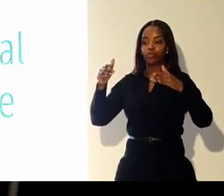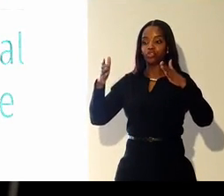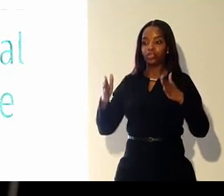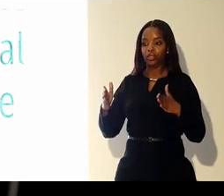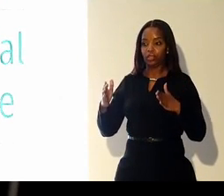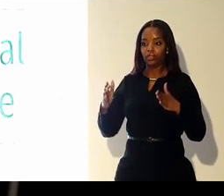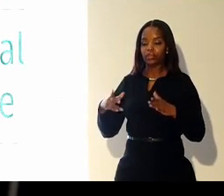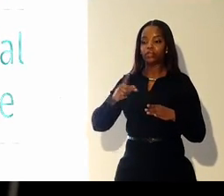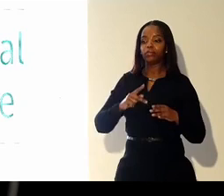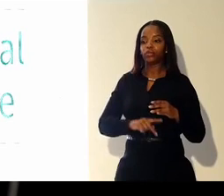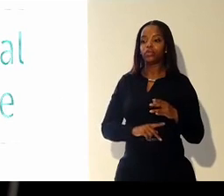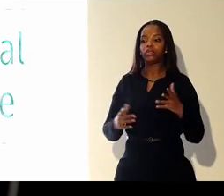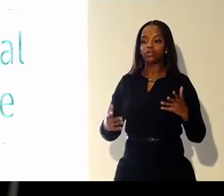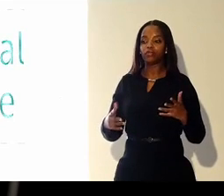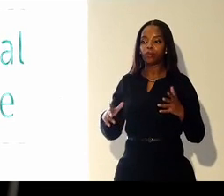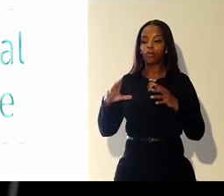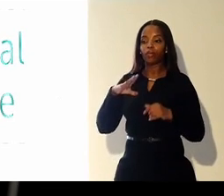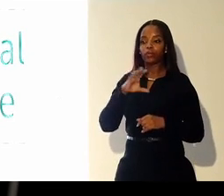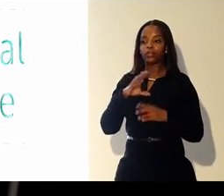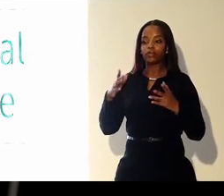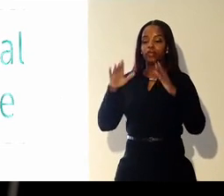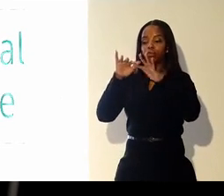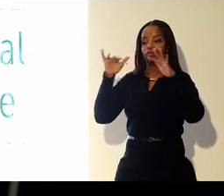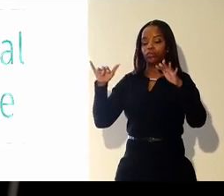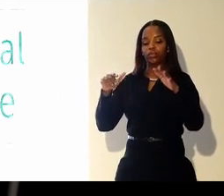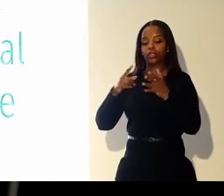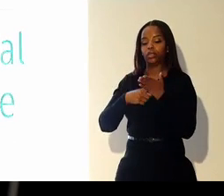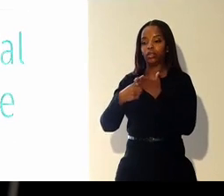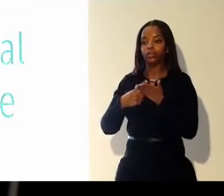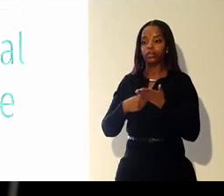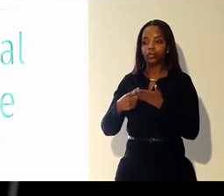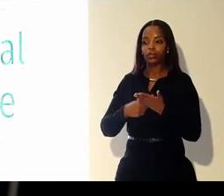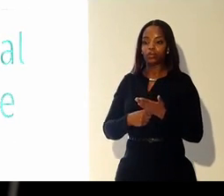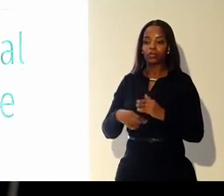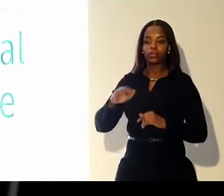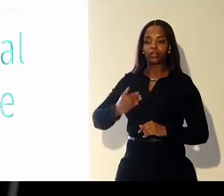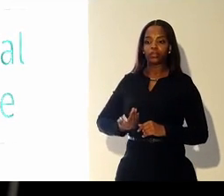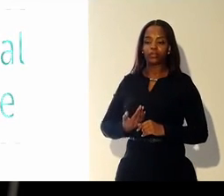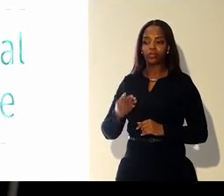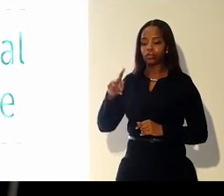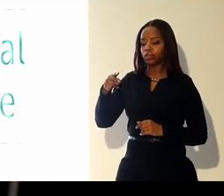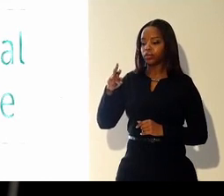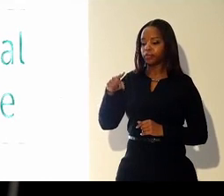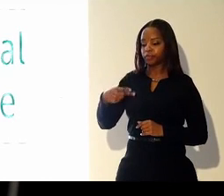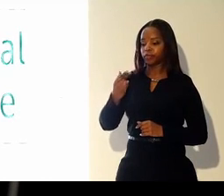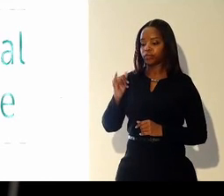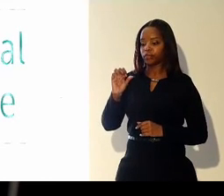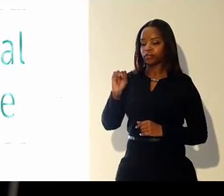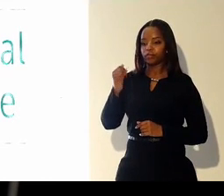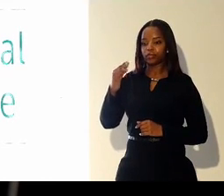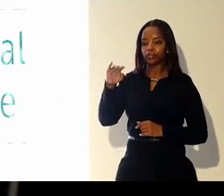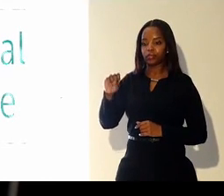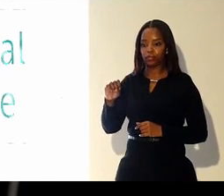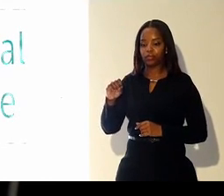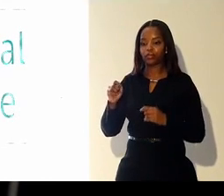of the High Council for Social Dialogue from Senegal, Ms. Ntab Innocence, Principal Secretary of the National